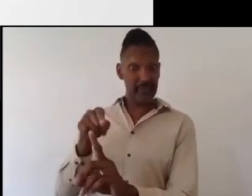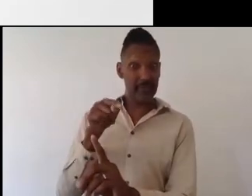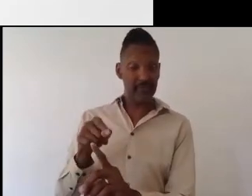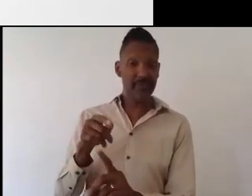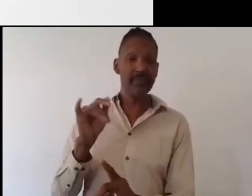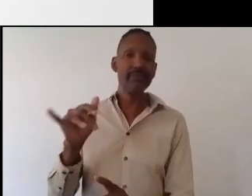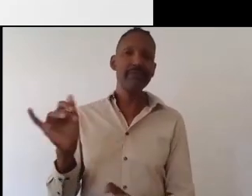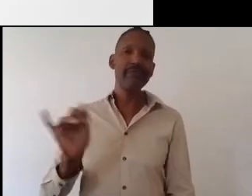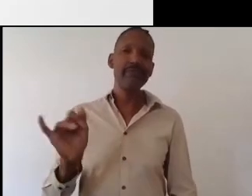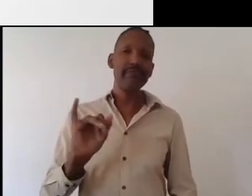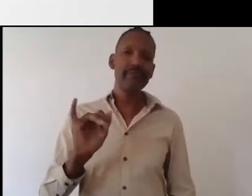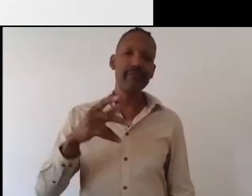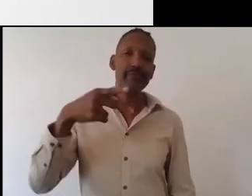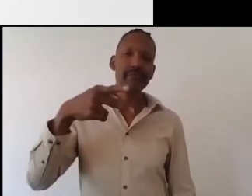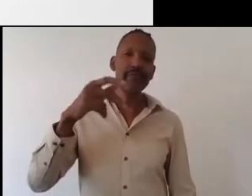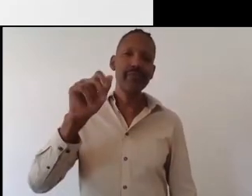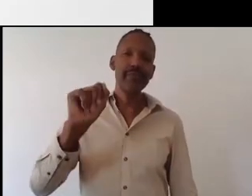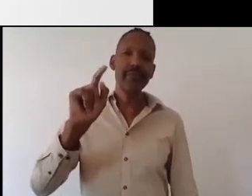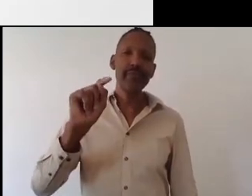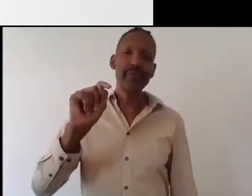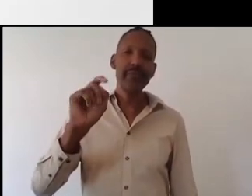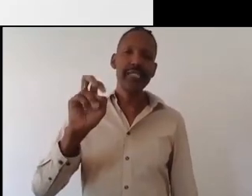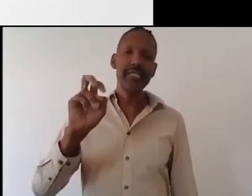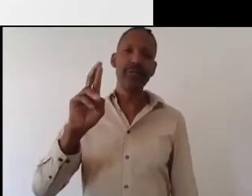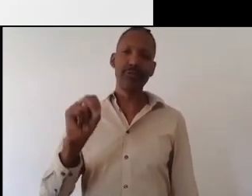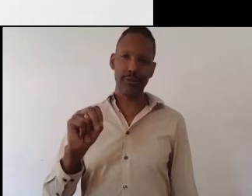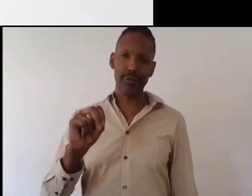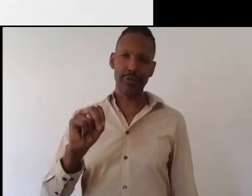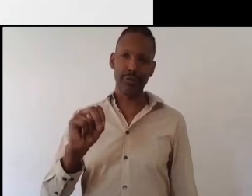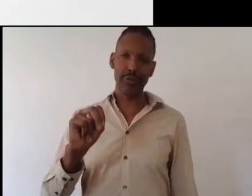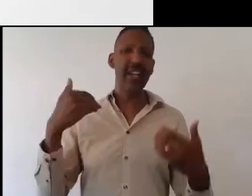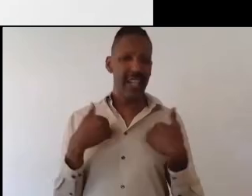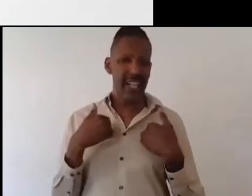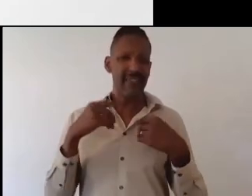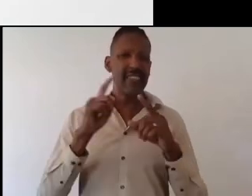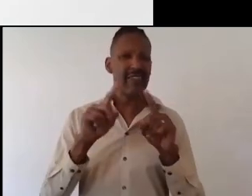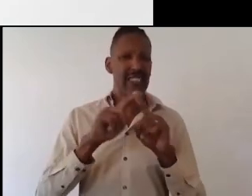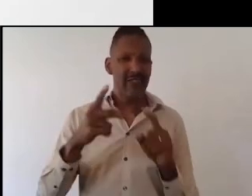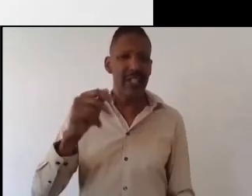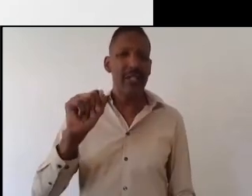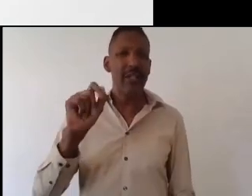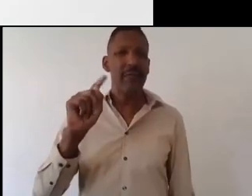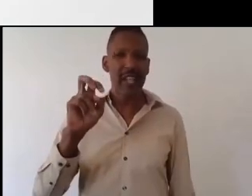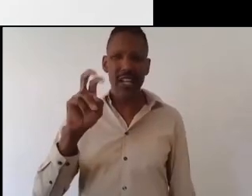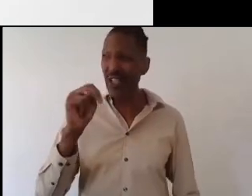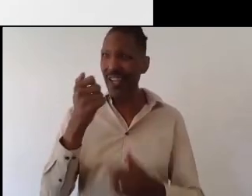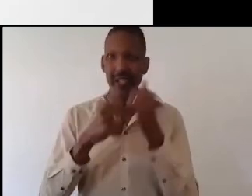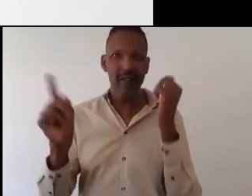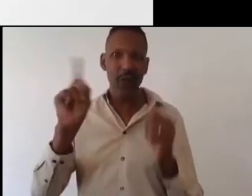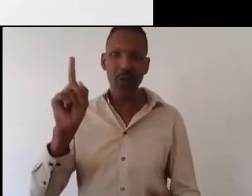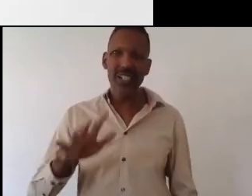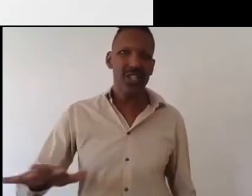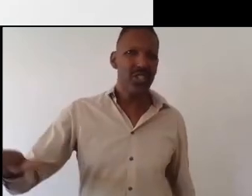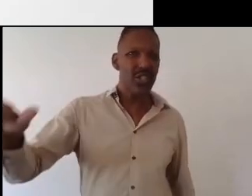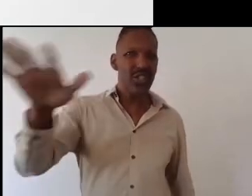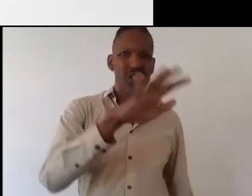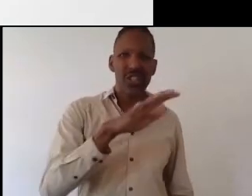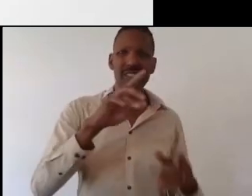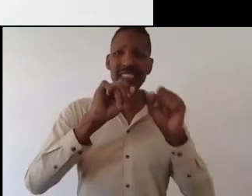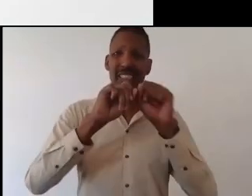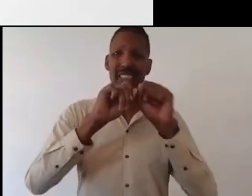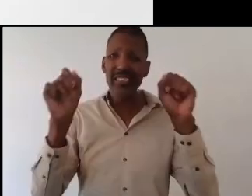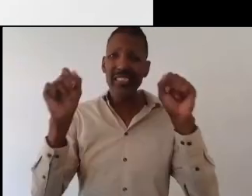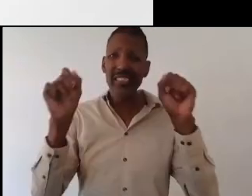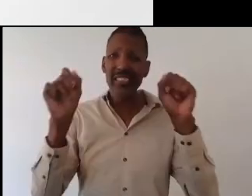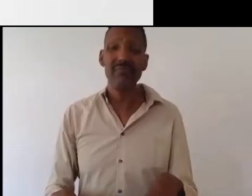Cause and effect. Cause and effect relationships are everywhere. Systems and system models. The whole notion that components are